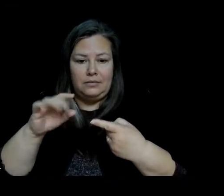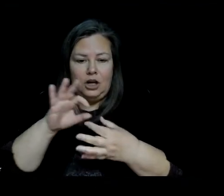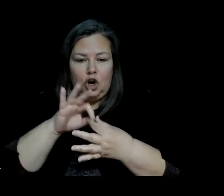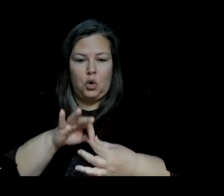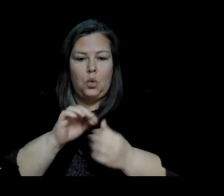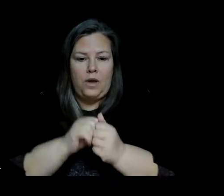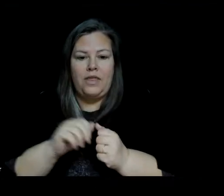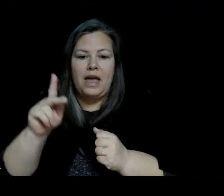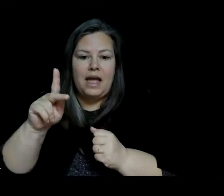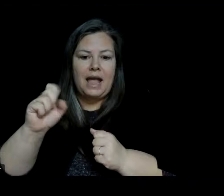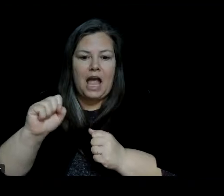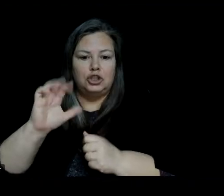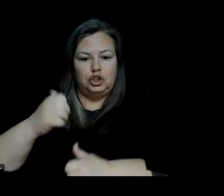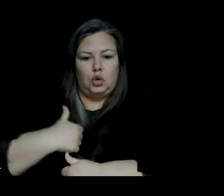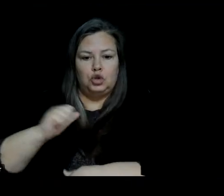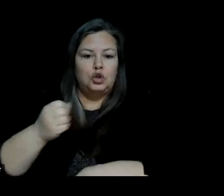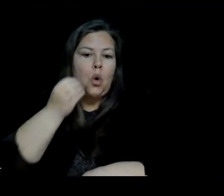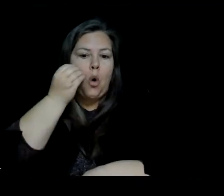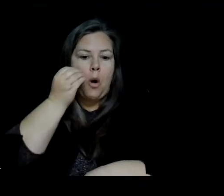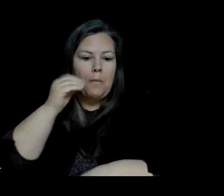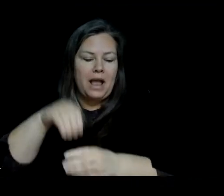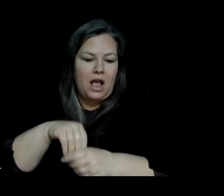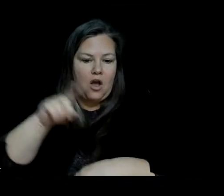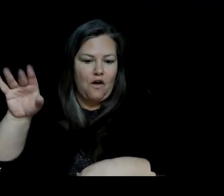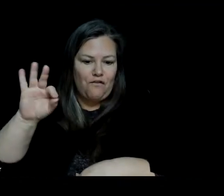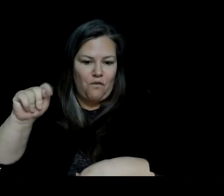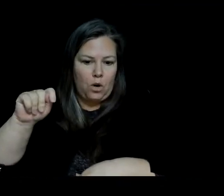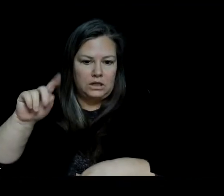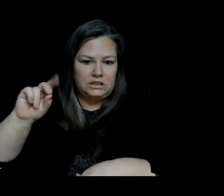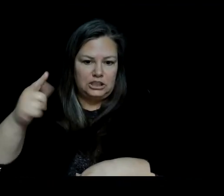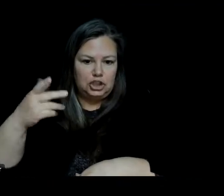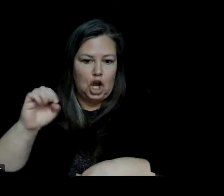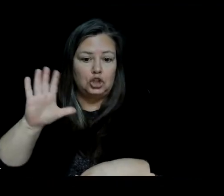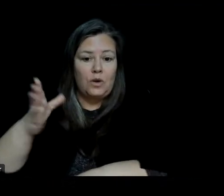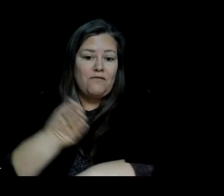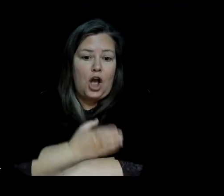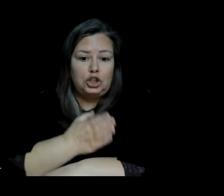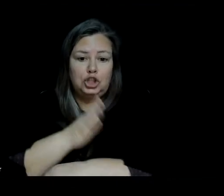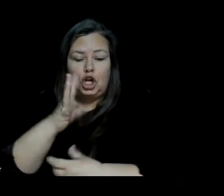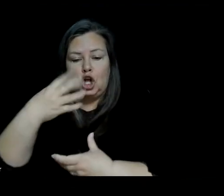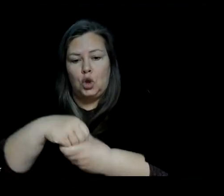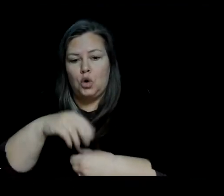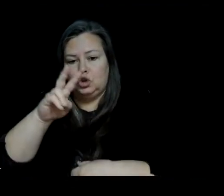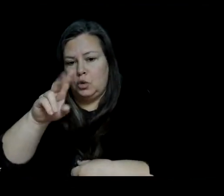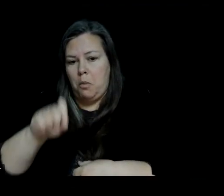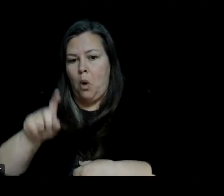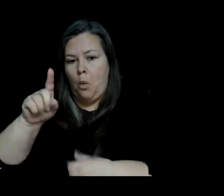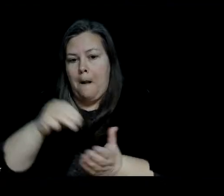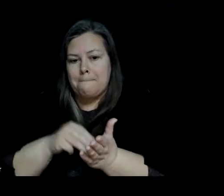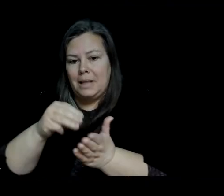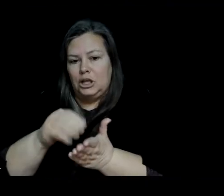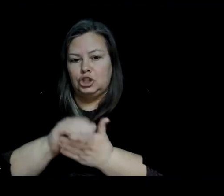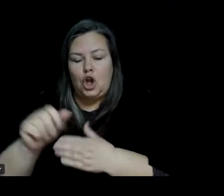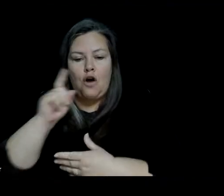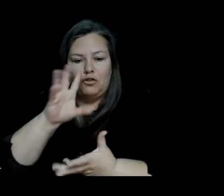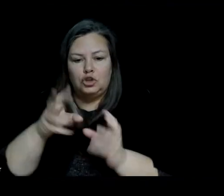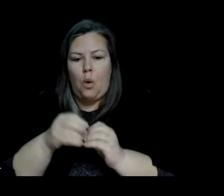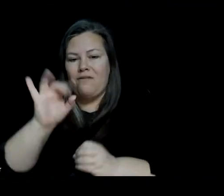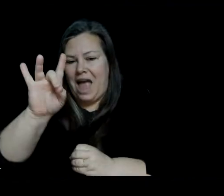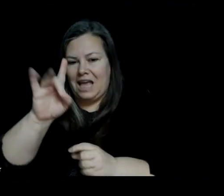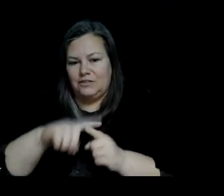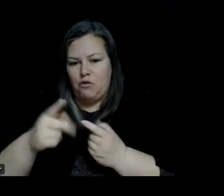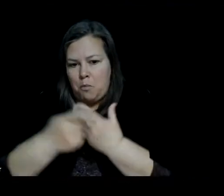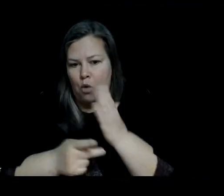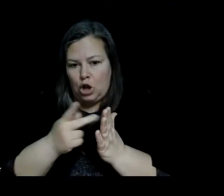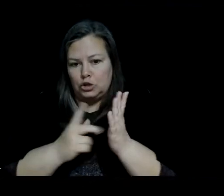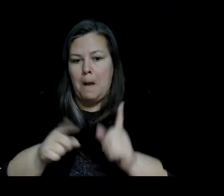the Kansas Soldiers Home located on Fort Dodge. The revised estimate includes $2.1 million for 8 projects, in